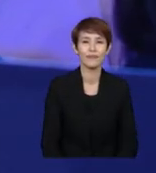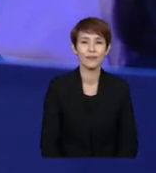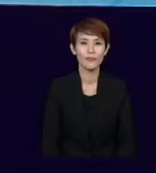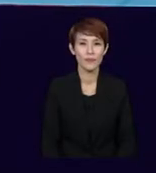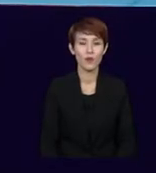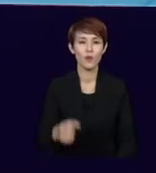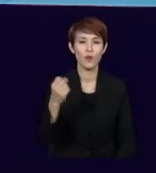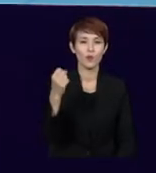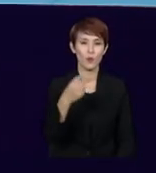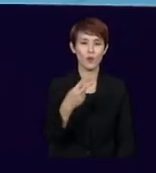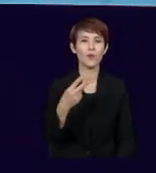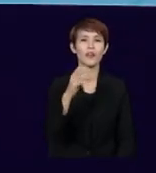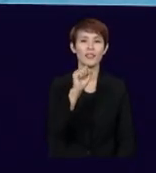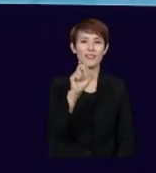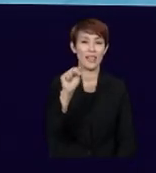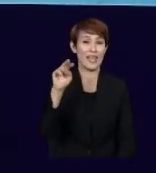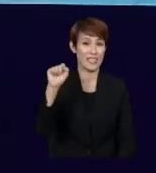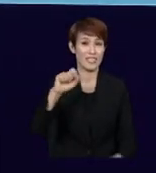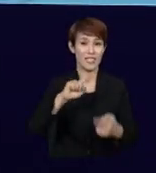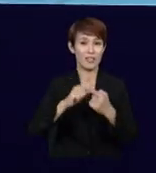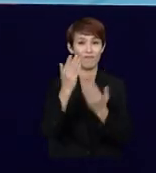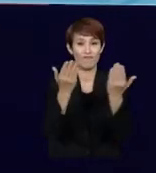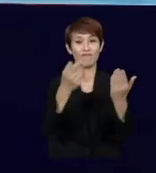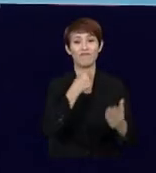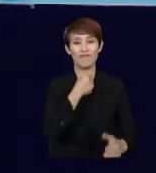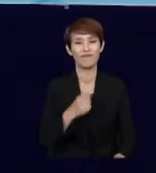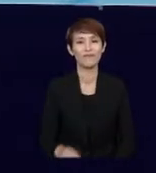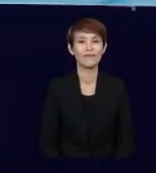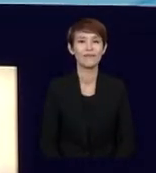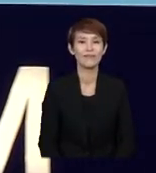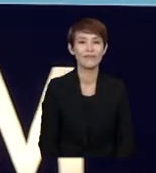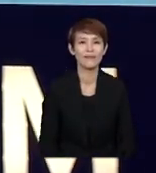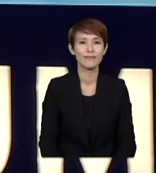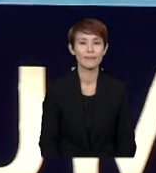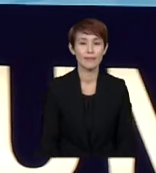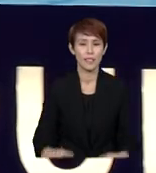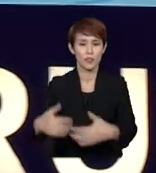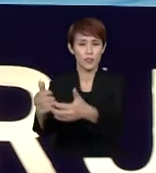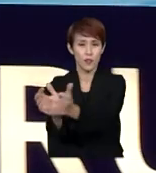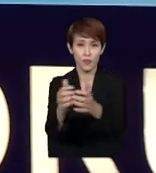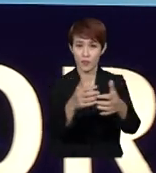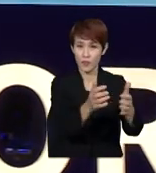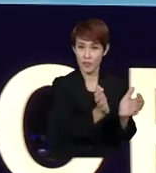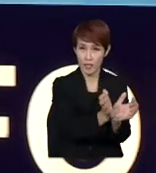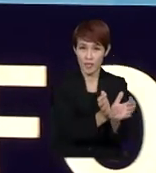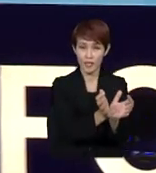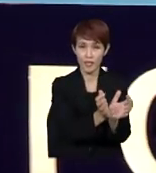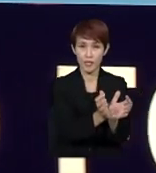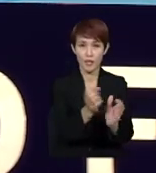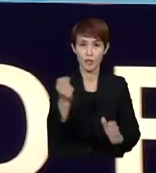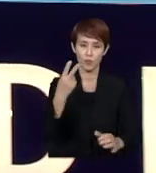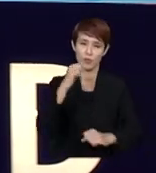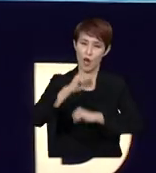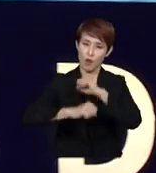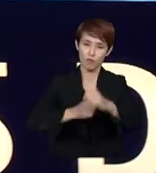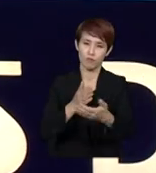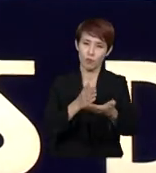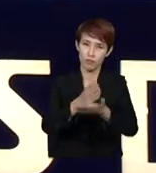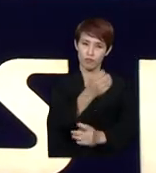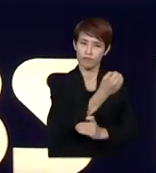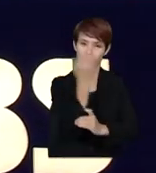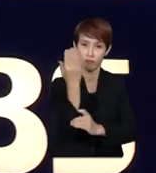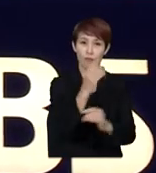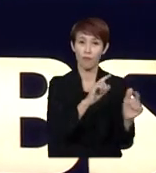with two core functions of political parties and free professional news organizations. One has to do